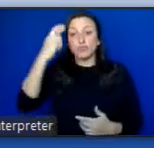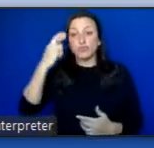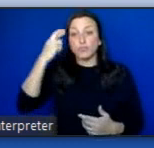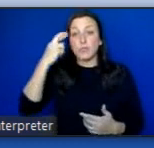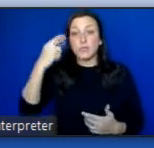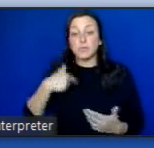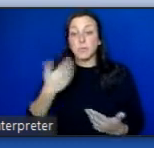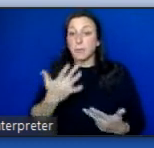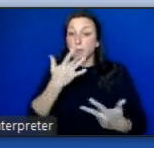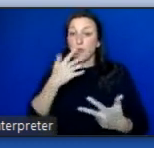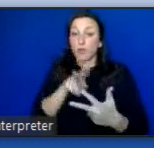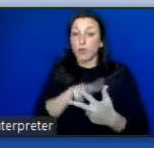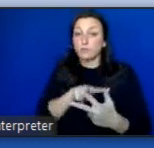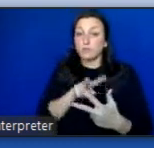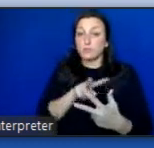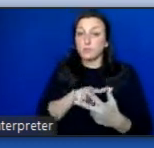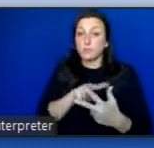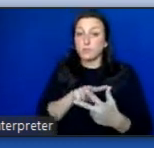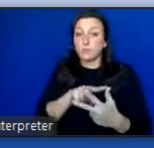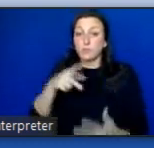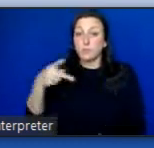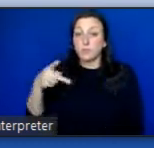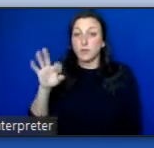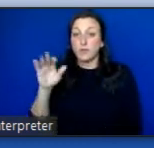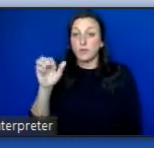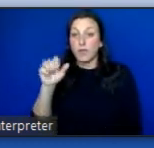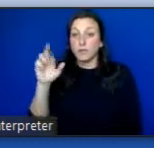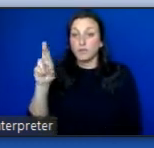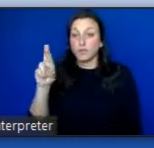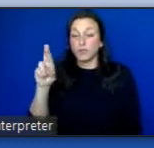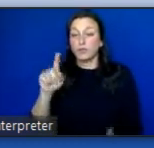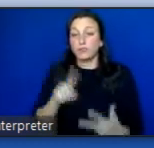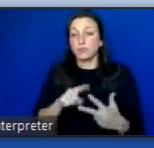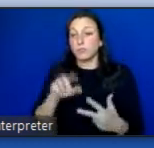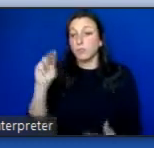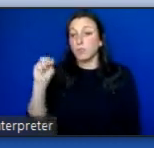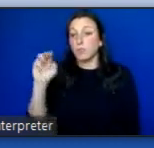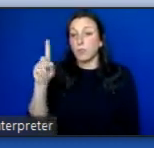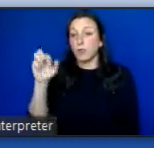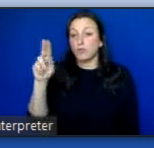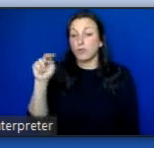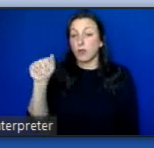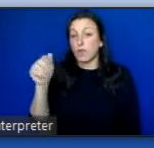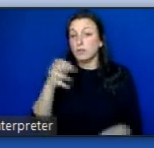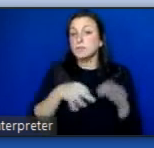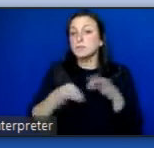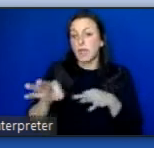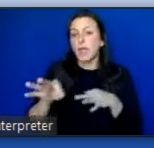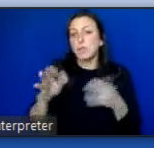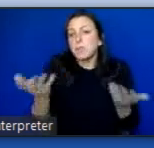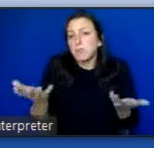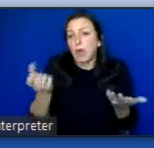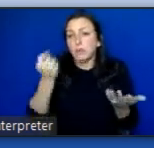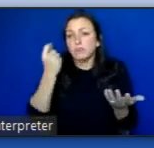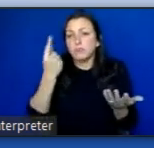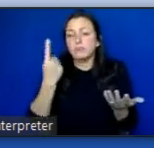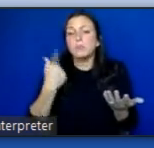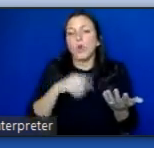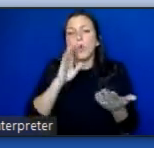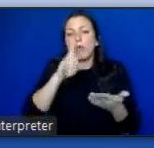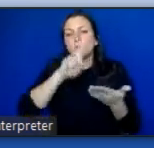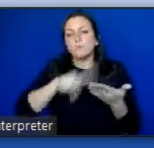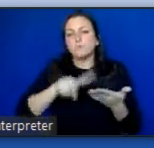Pfizer, Moderna vaccines instead. We'll look more into this and see how we can be